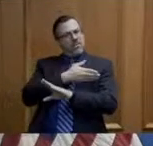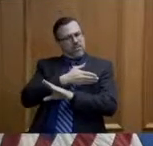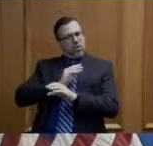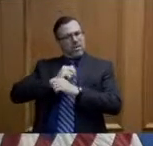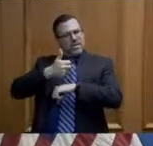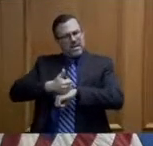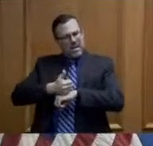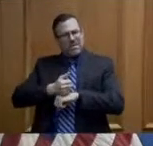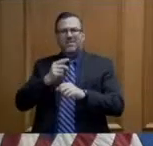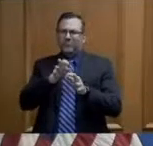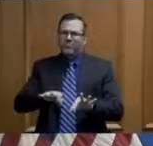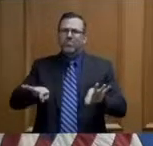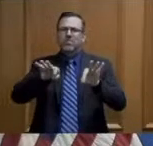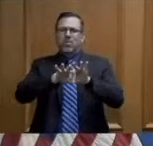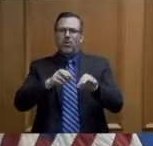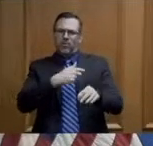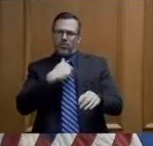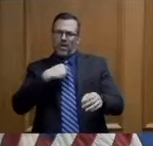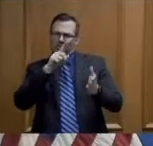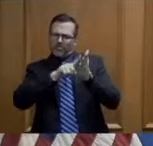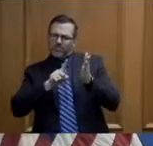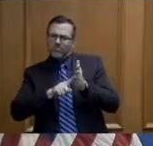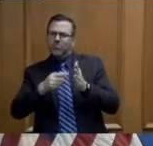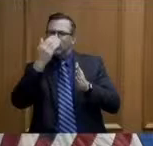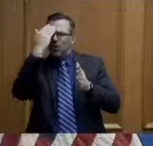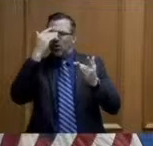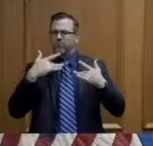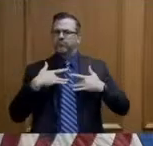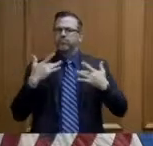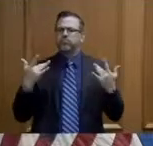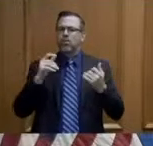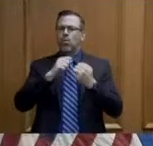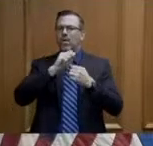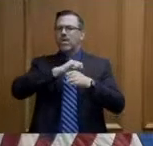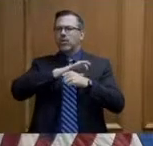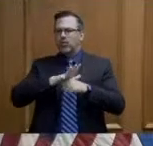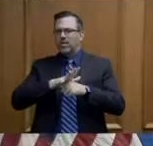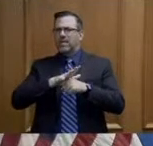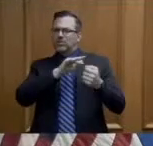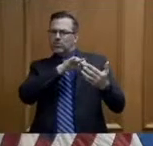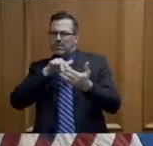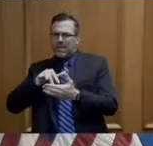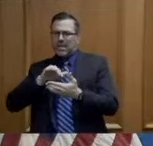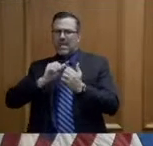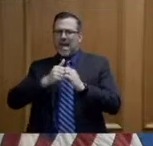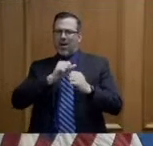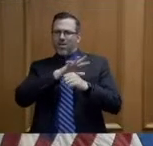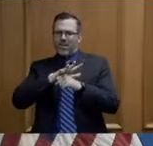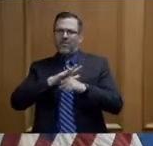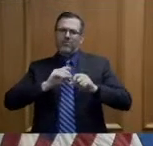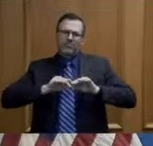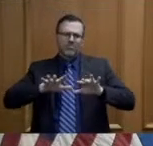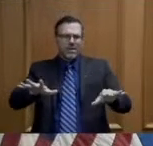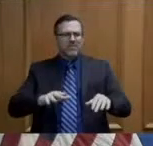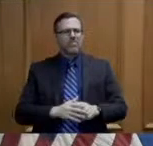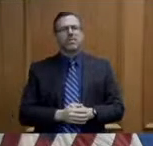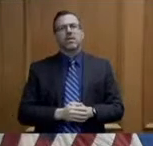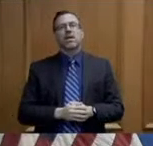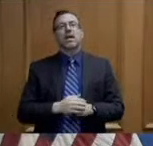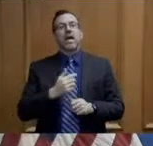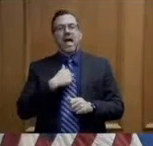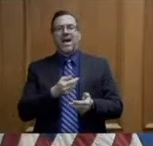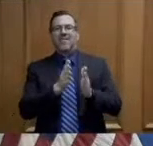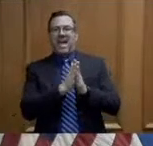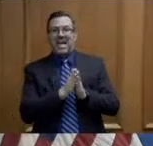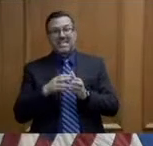this virus is operating in Tennessee. So I've directed our Unified Command Group to rapidly expand our